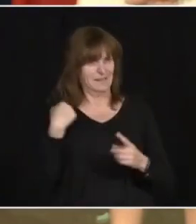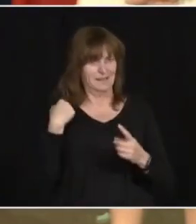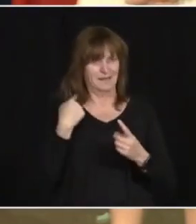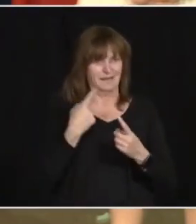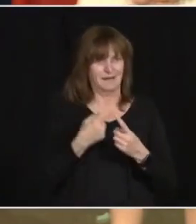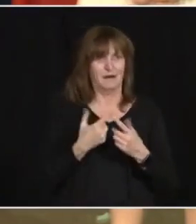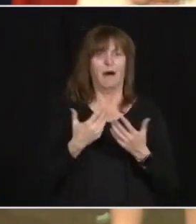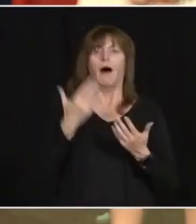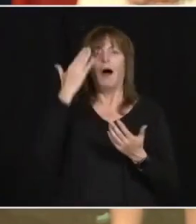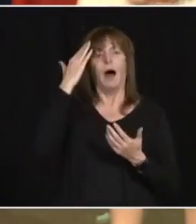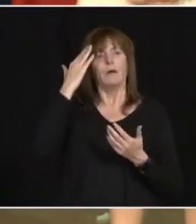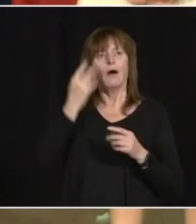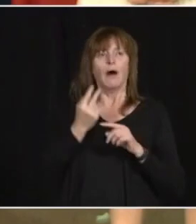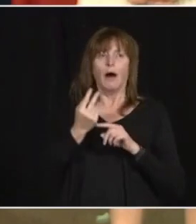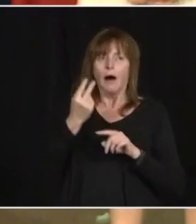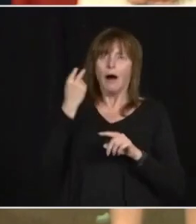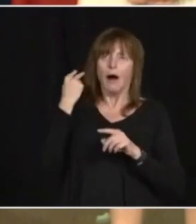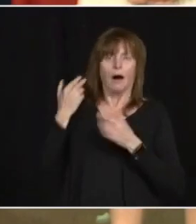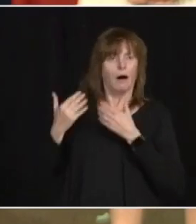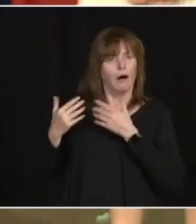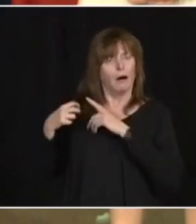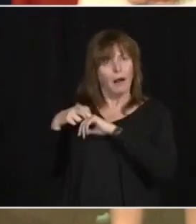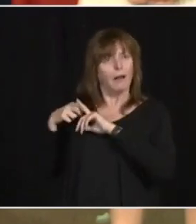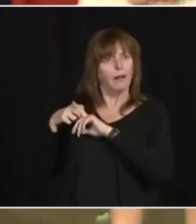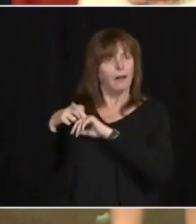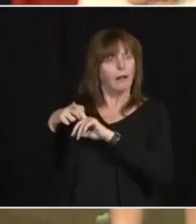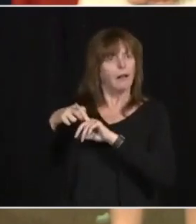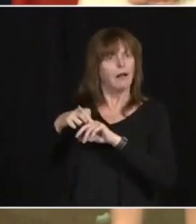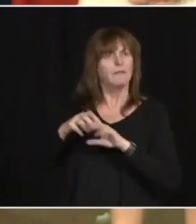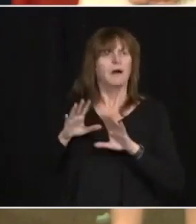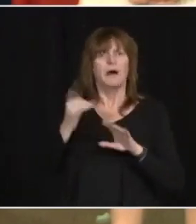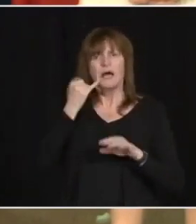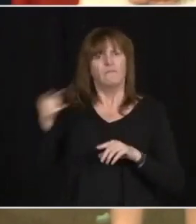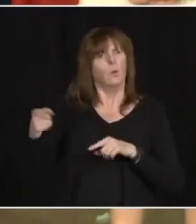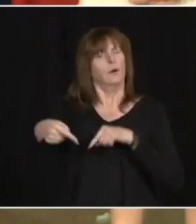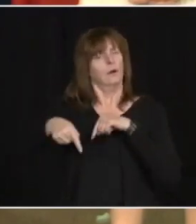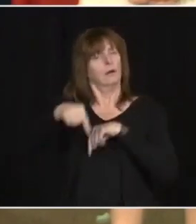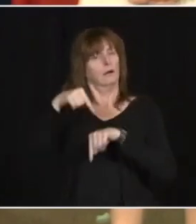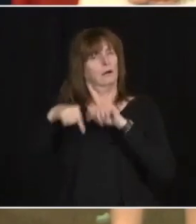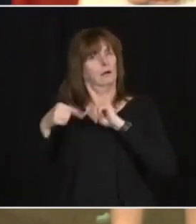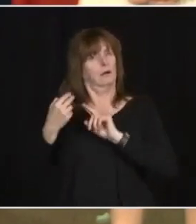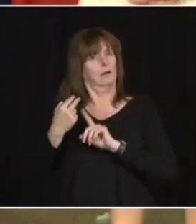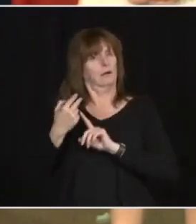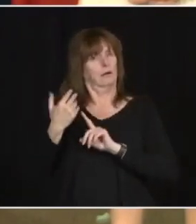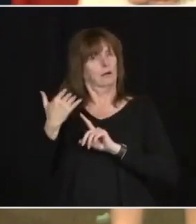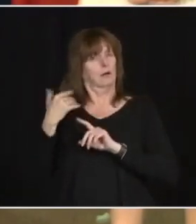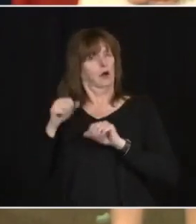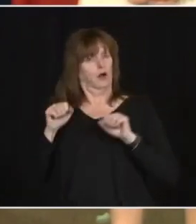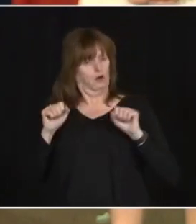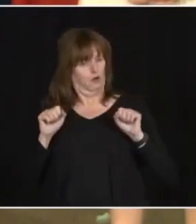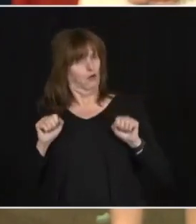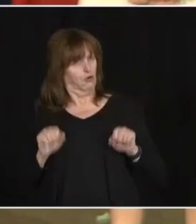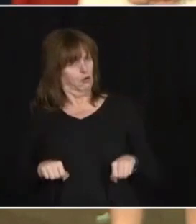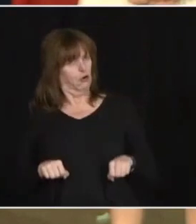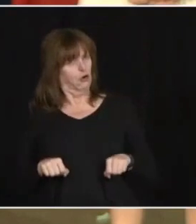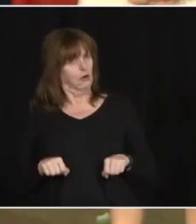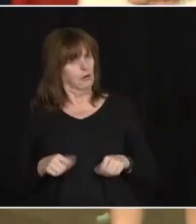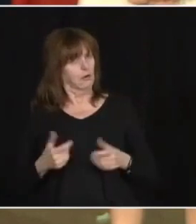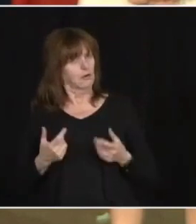2020. So if you could go back in time, what would you have done to better prepare long-term care for